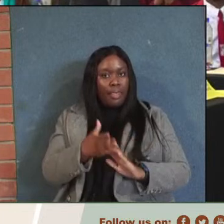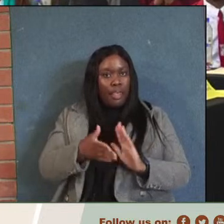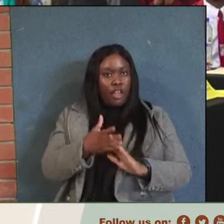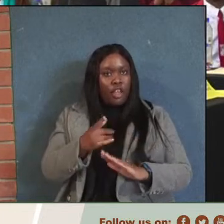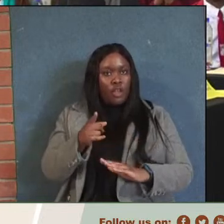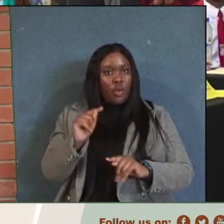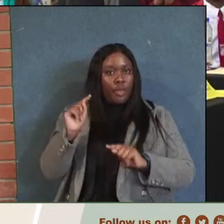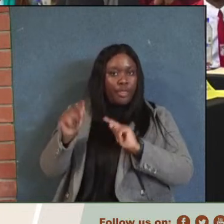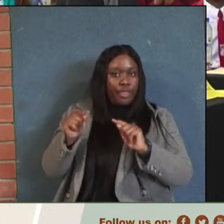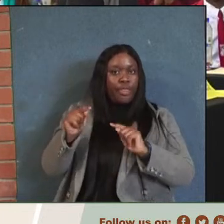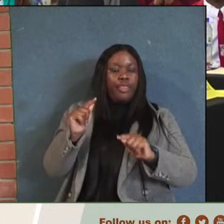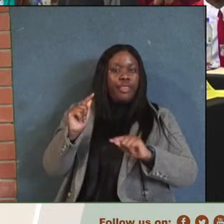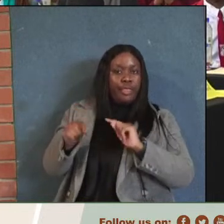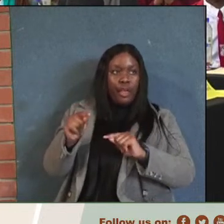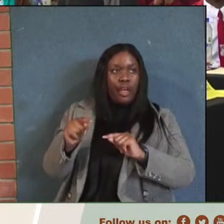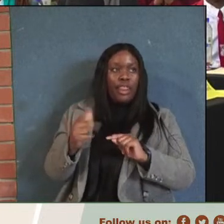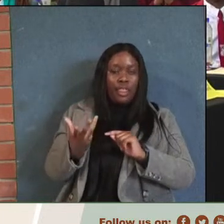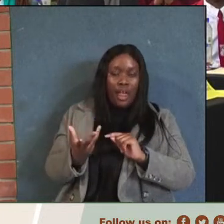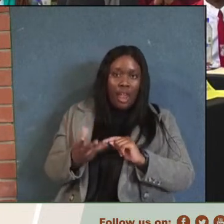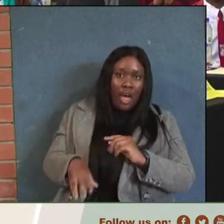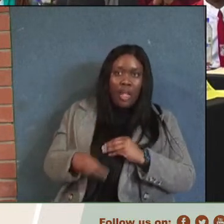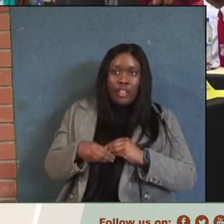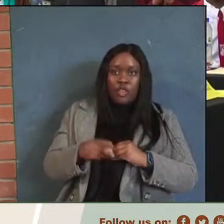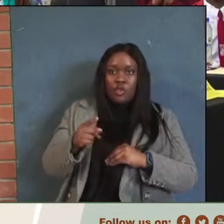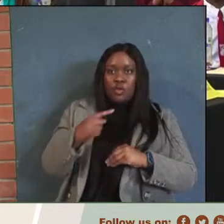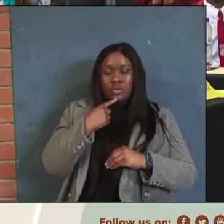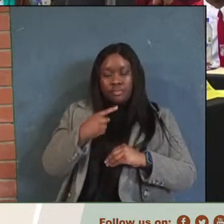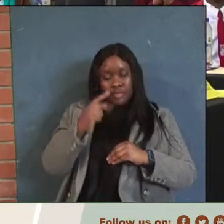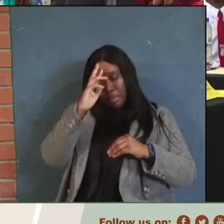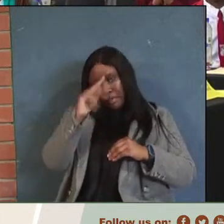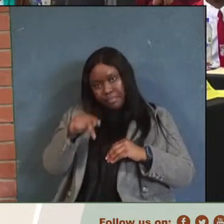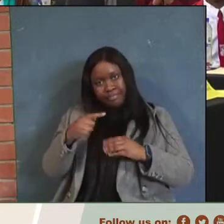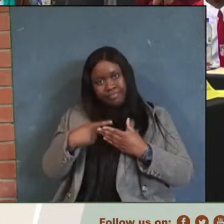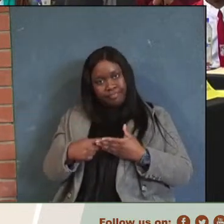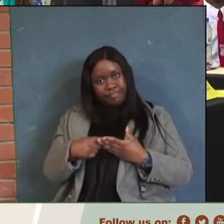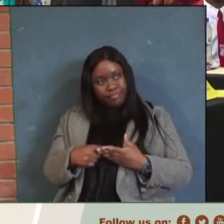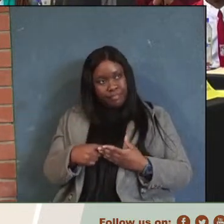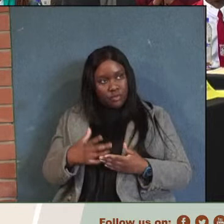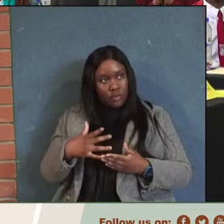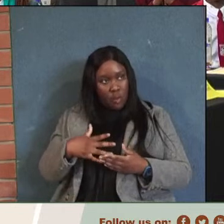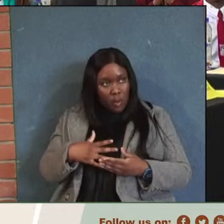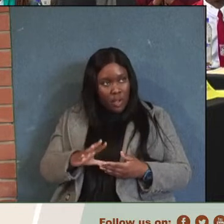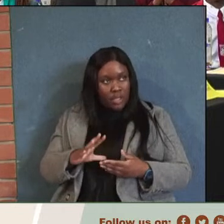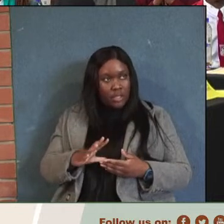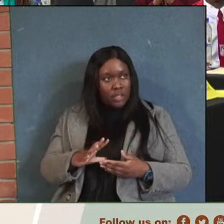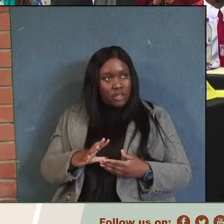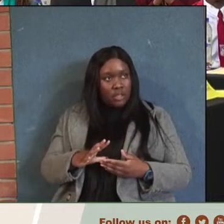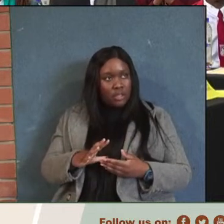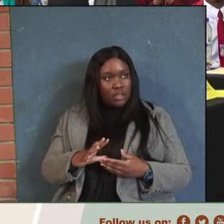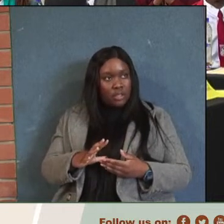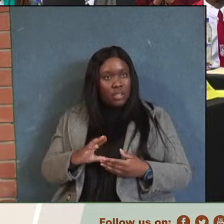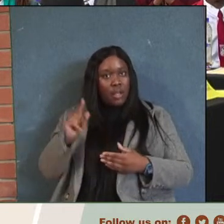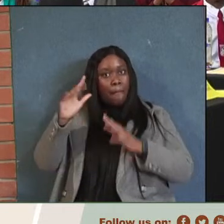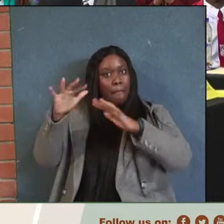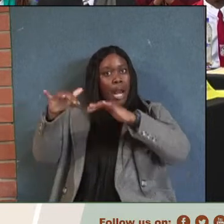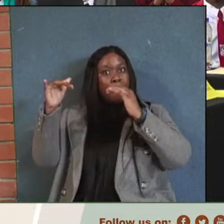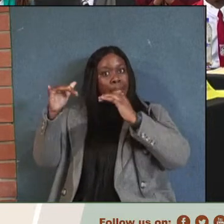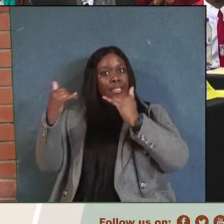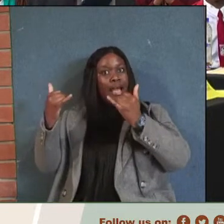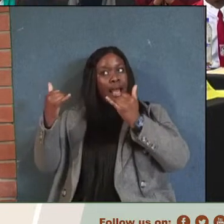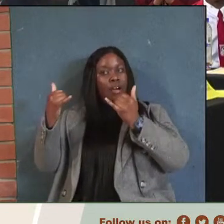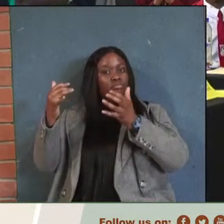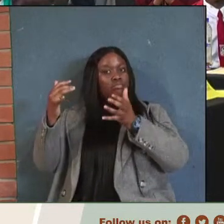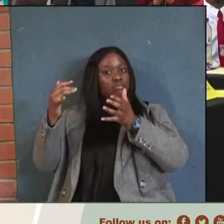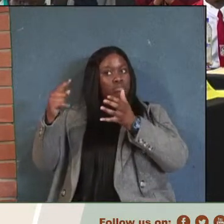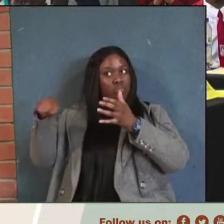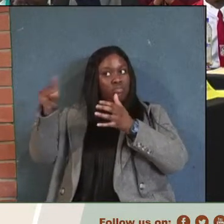her. And on top of that, the whole point of this is for us to be better than the people that are currently in parliament that are making a mockery